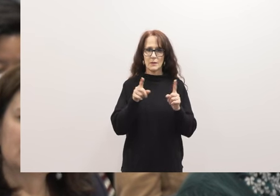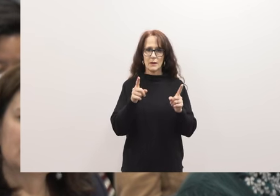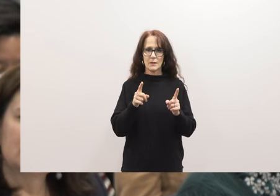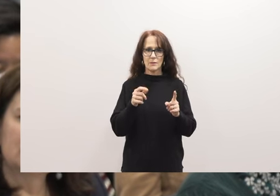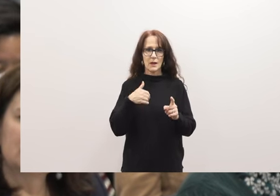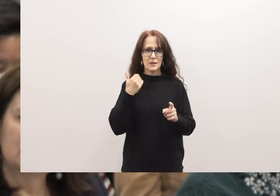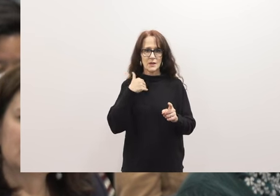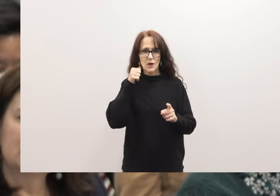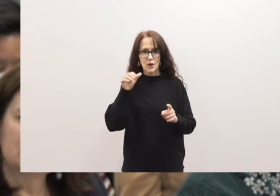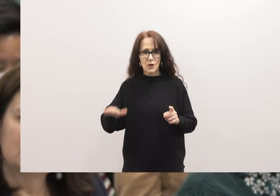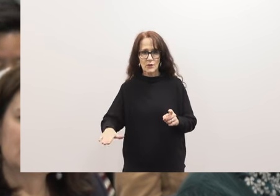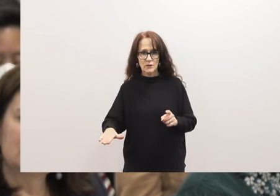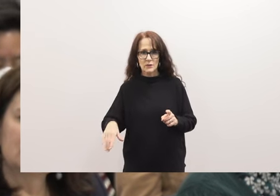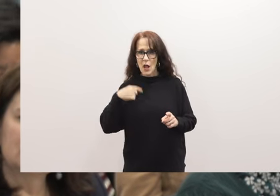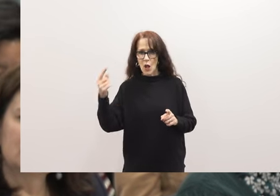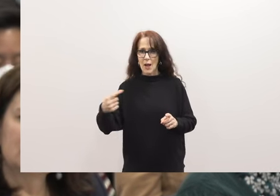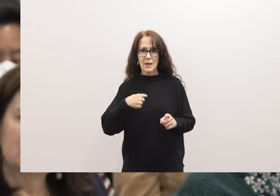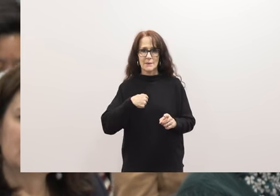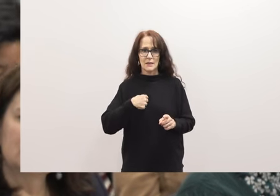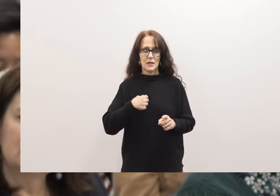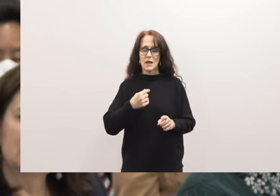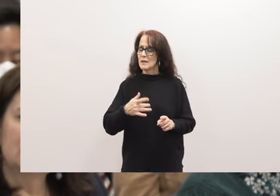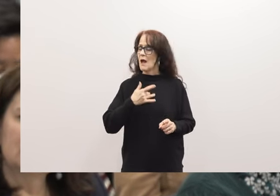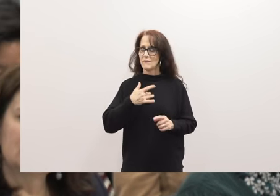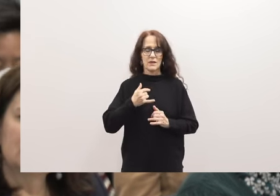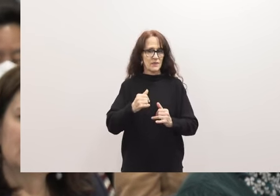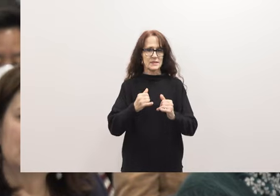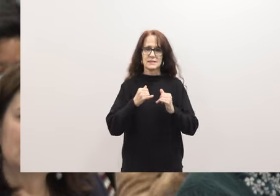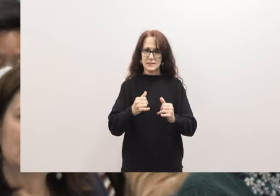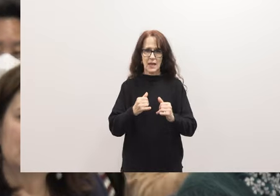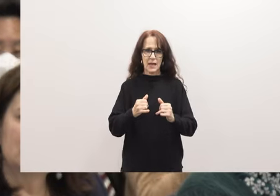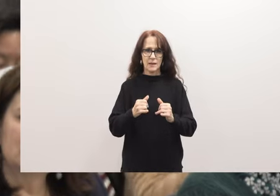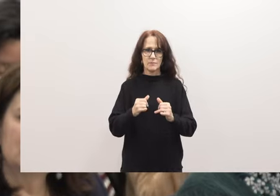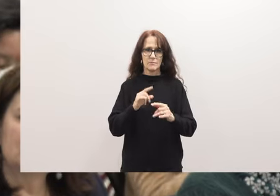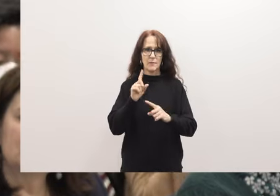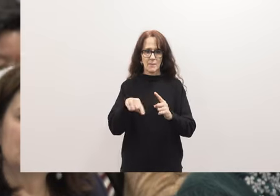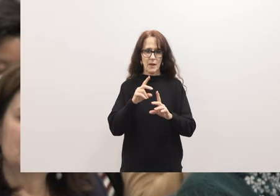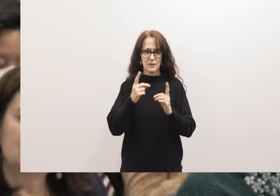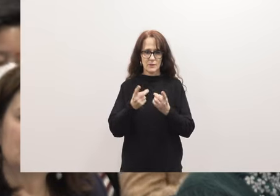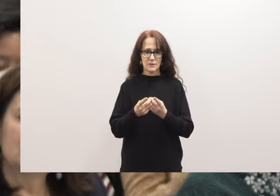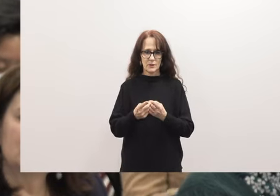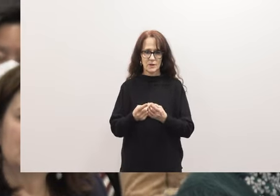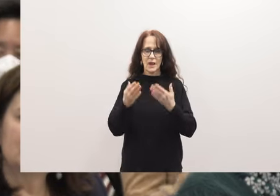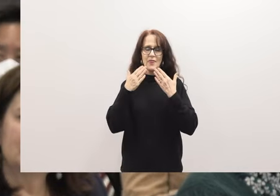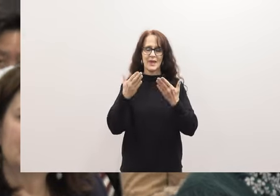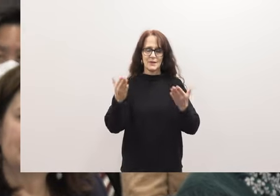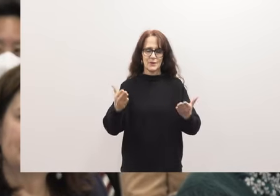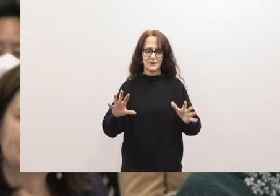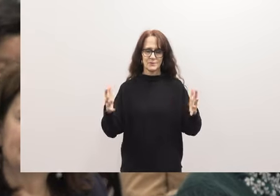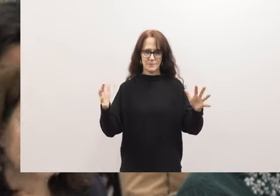little girls that look exactly like me to not feel the same way that I felt about the district. So thank you.